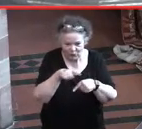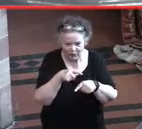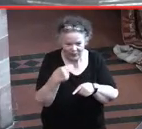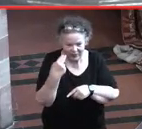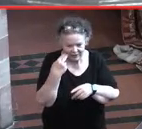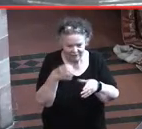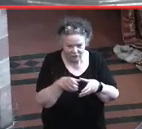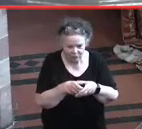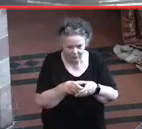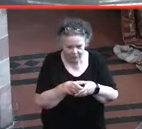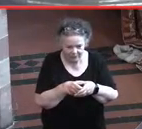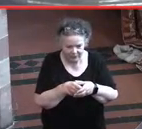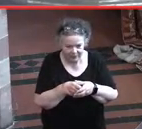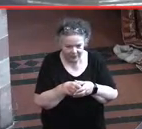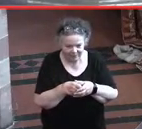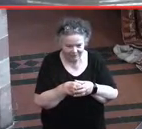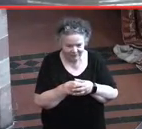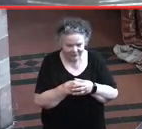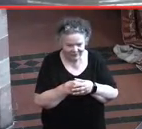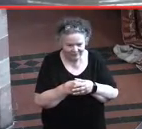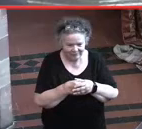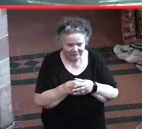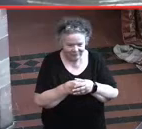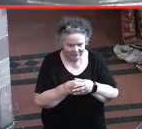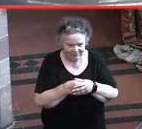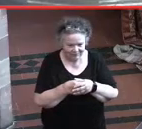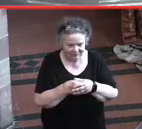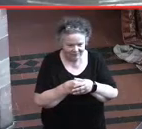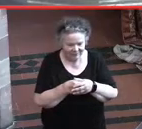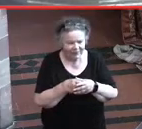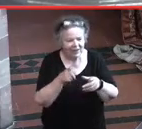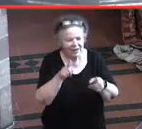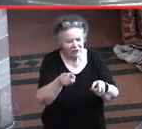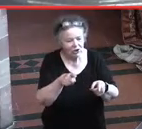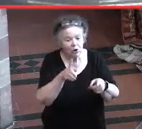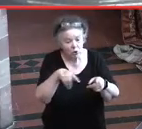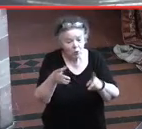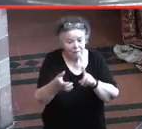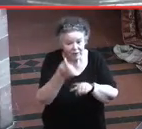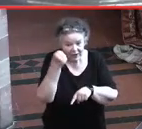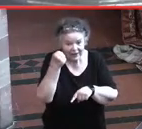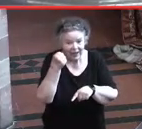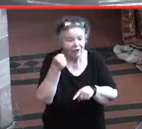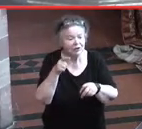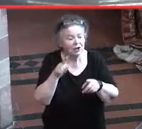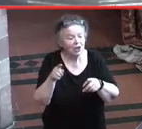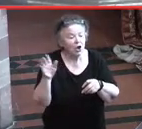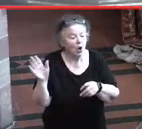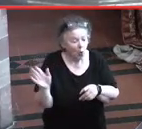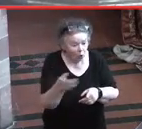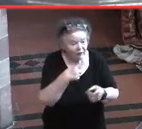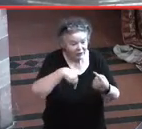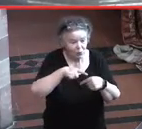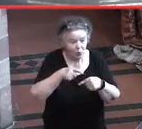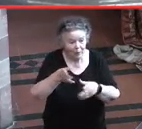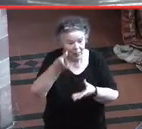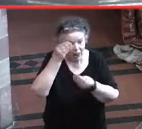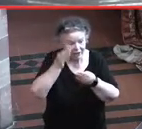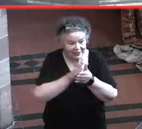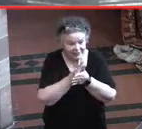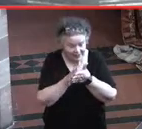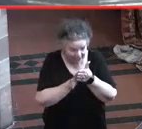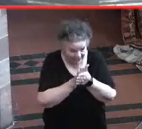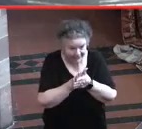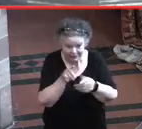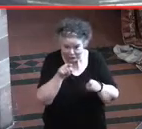that gift. You will be finding out that during the service we'll all be doing some sign language as well, so please bear with